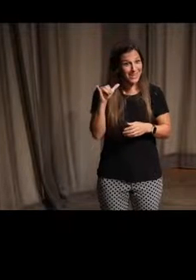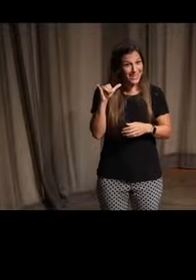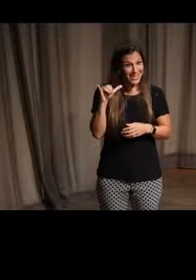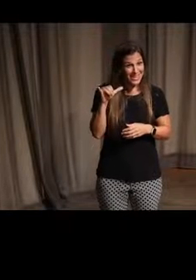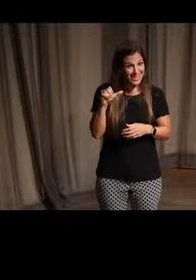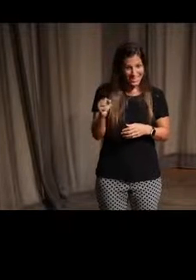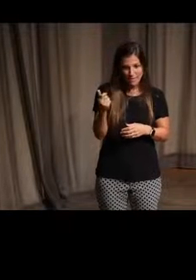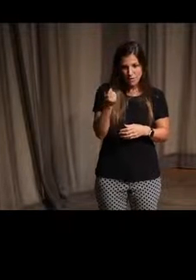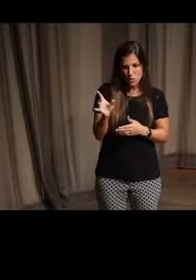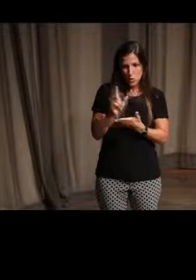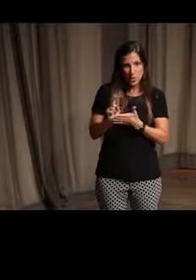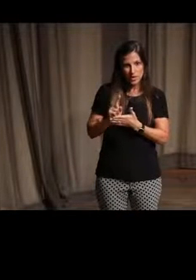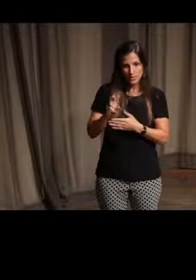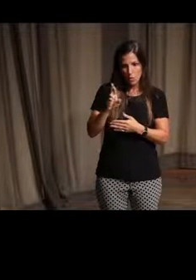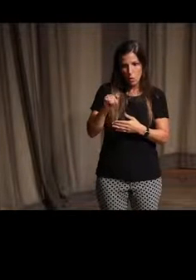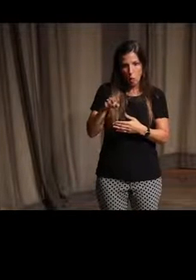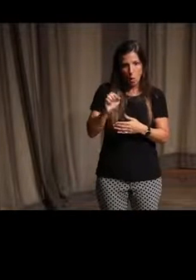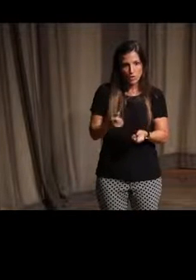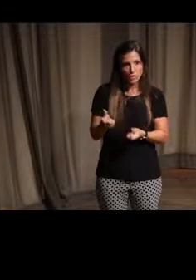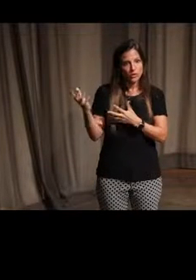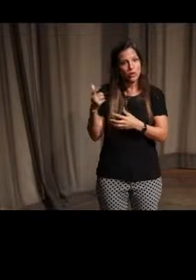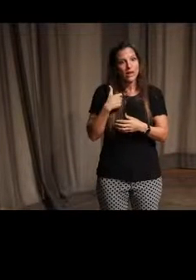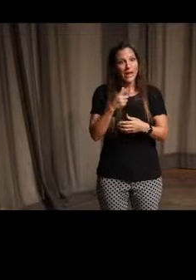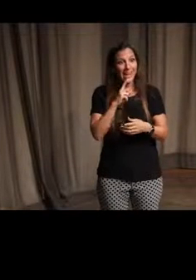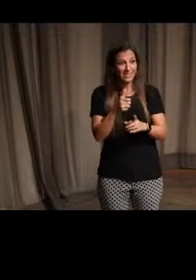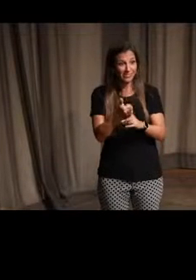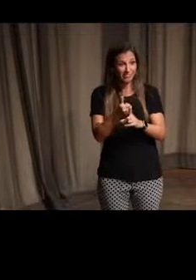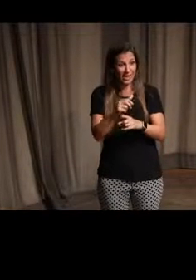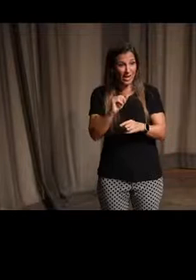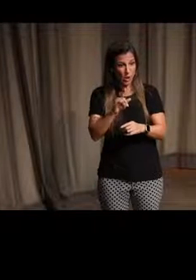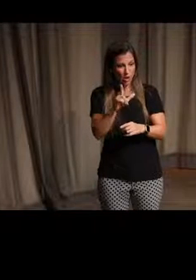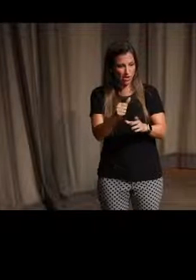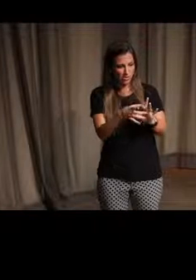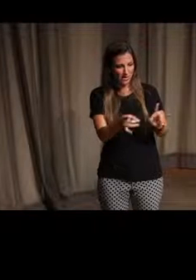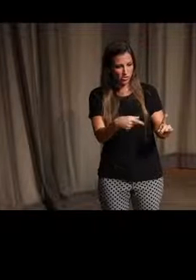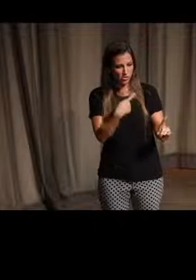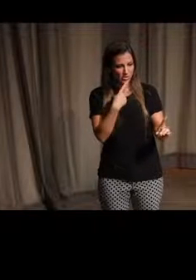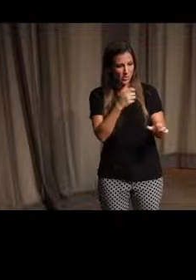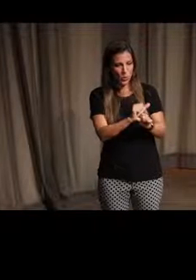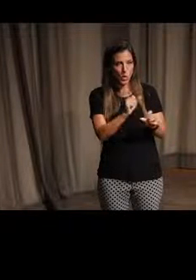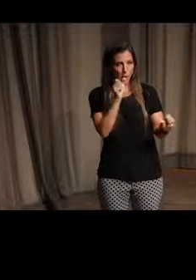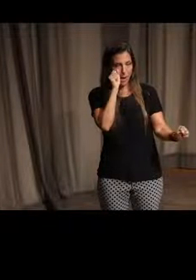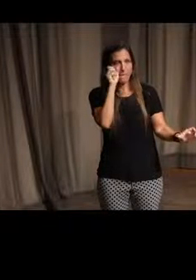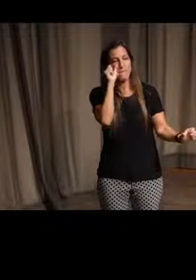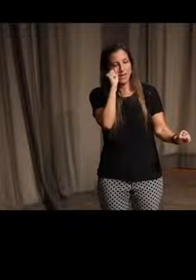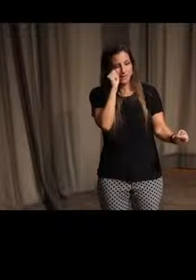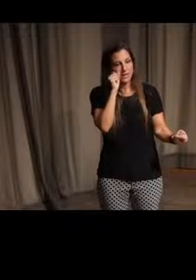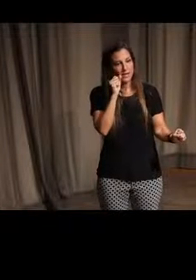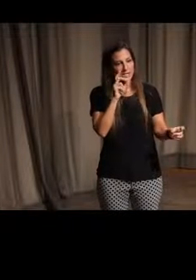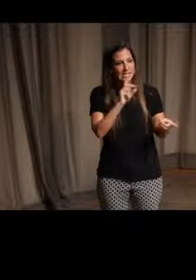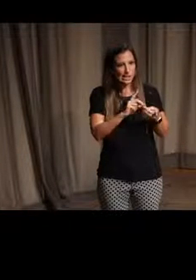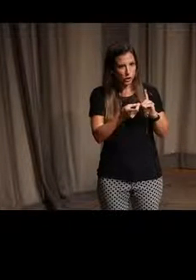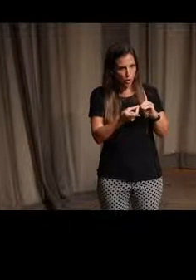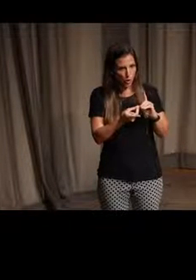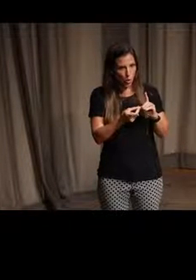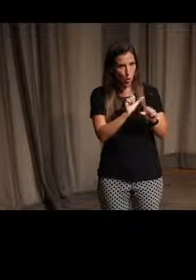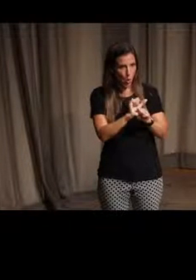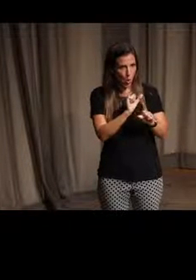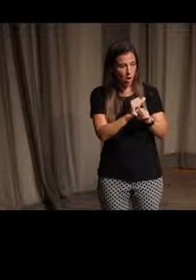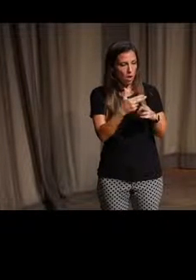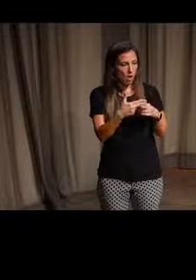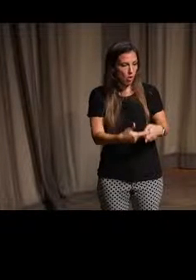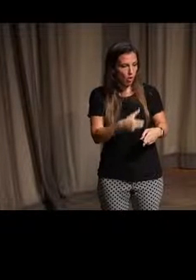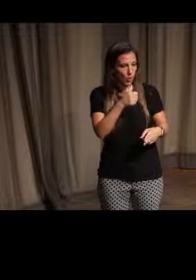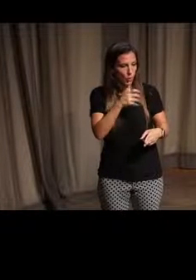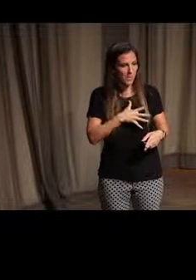met a couple of weeks before Roe was overturned, and Antonia was mentioning to me that she was working on this amazing digital work called